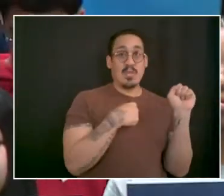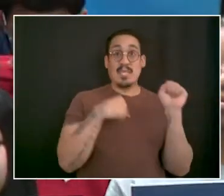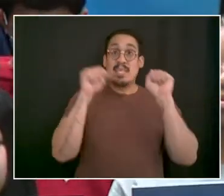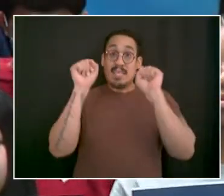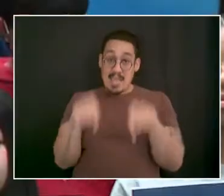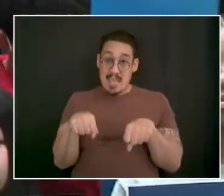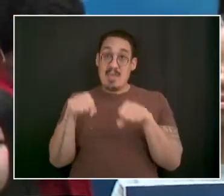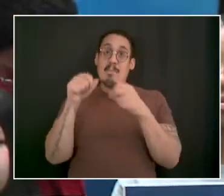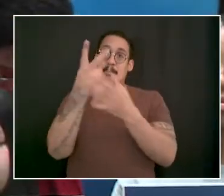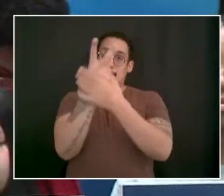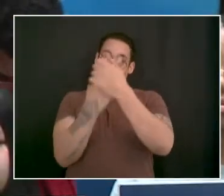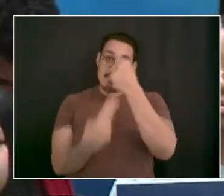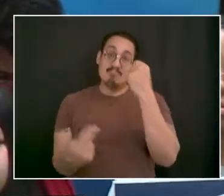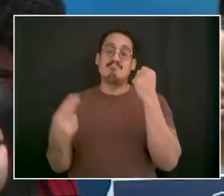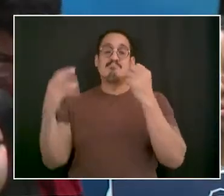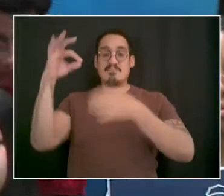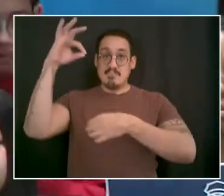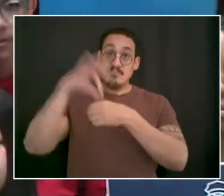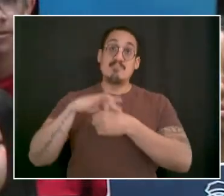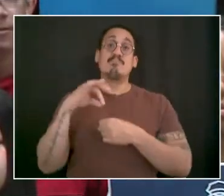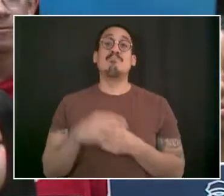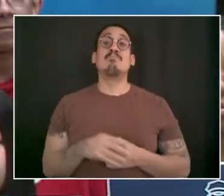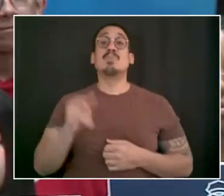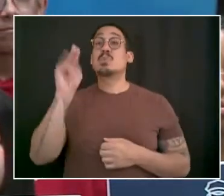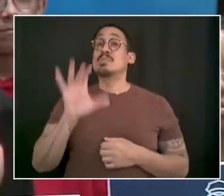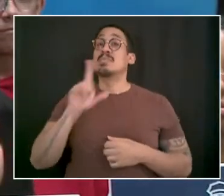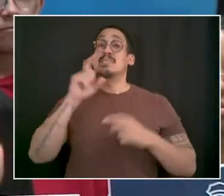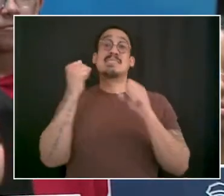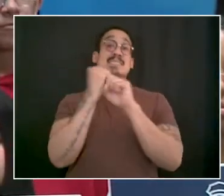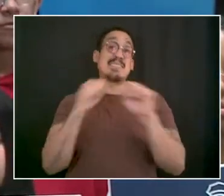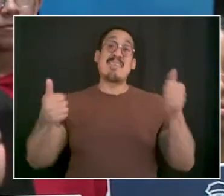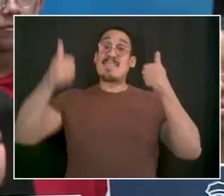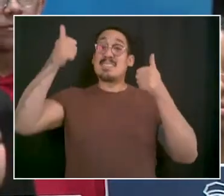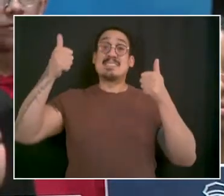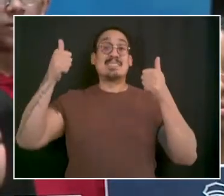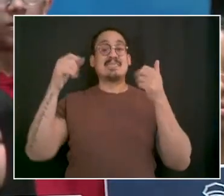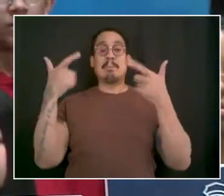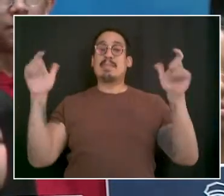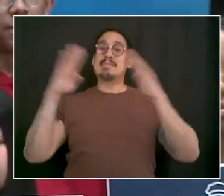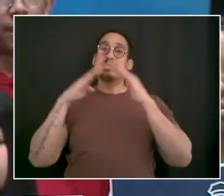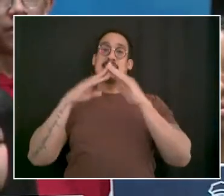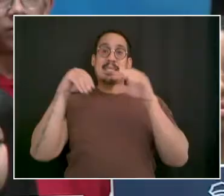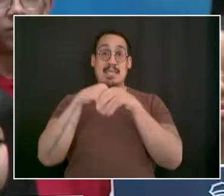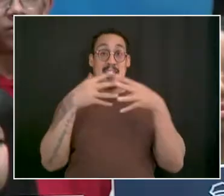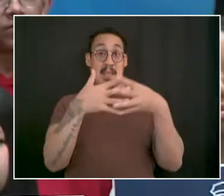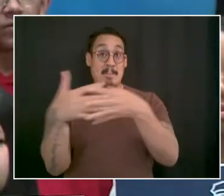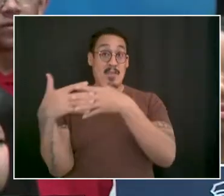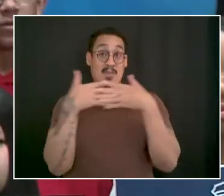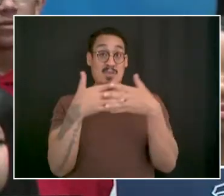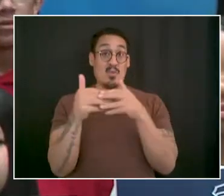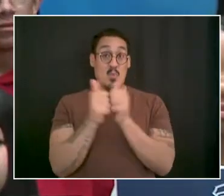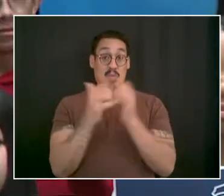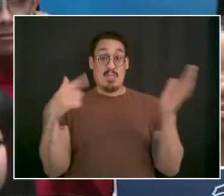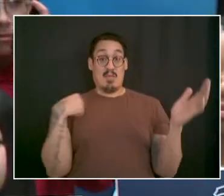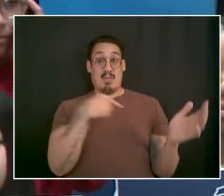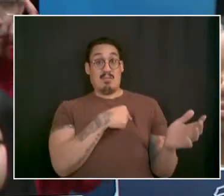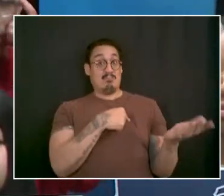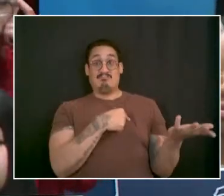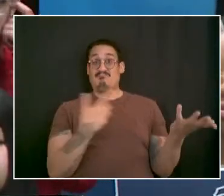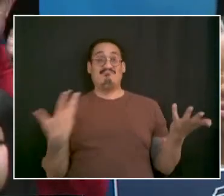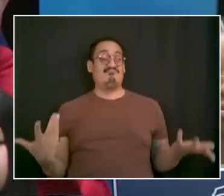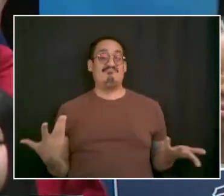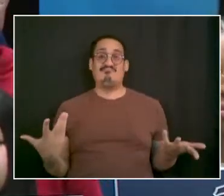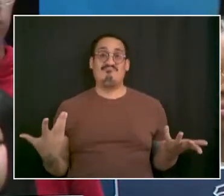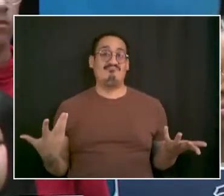City remains the safest big city in America, and under our watch, that will not change. Major crime was down by double